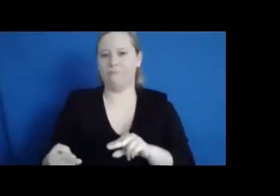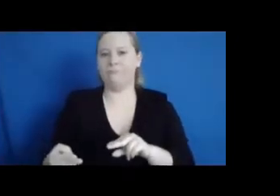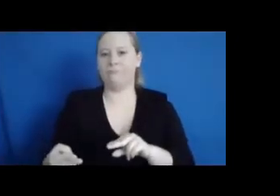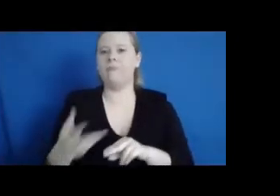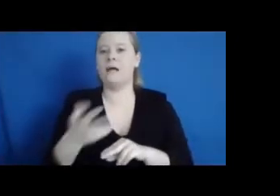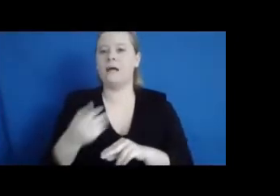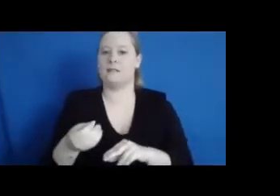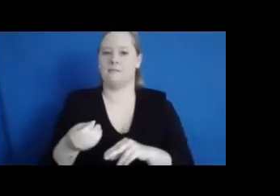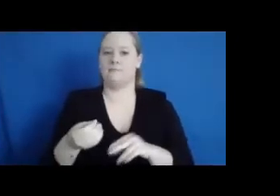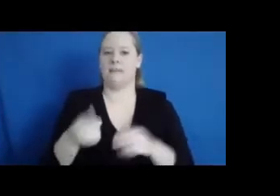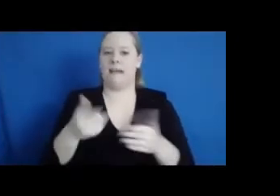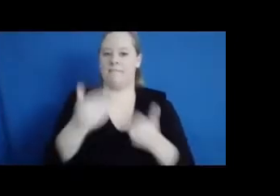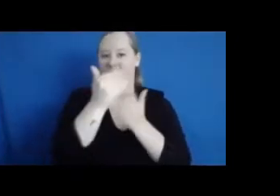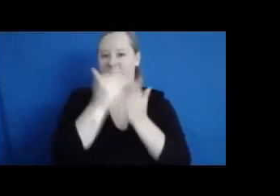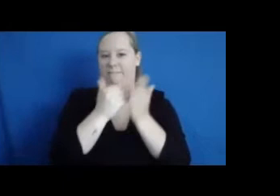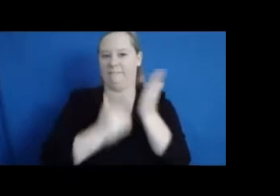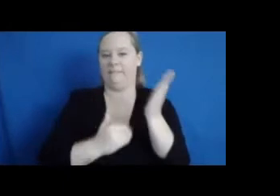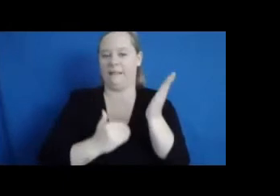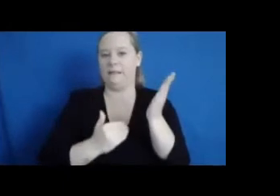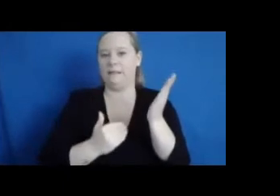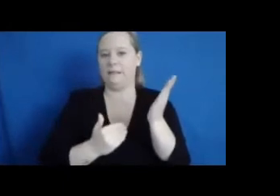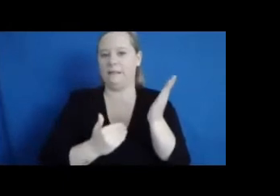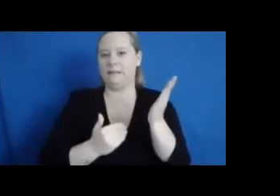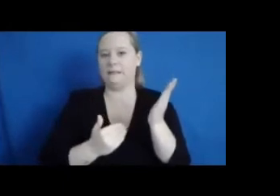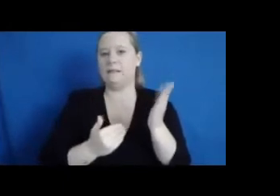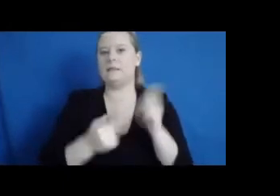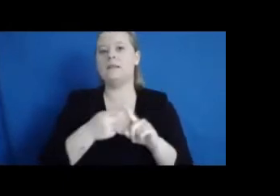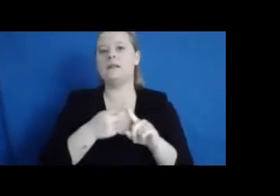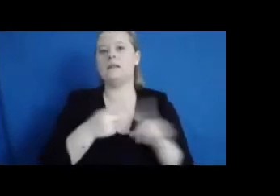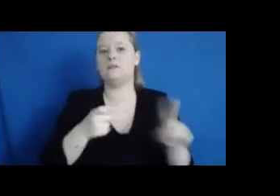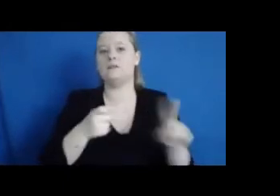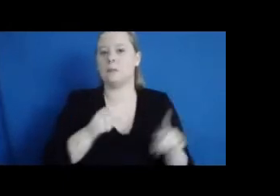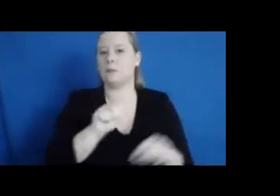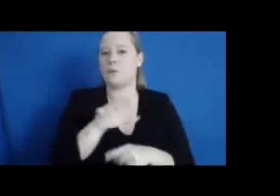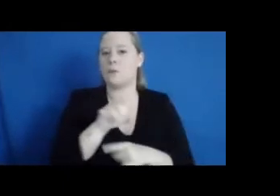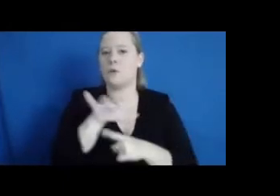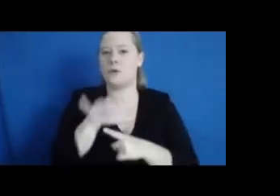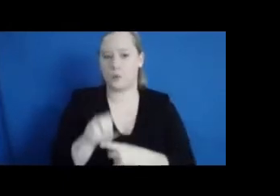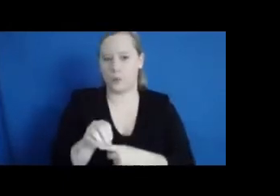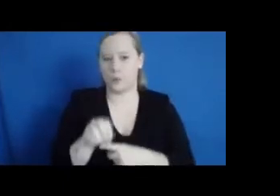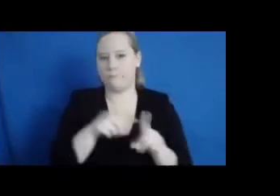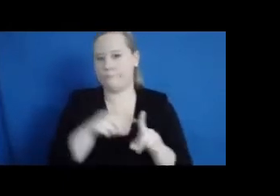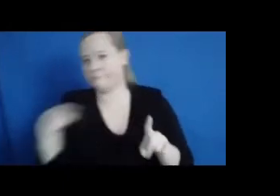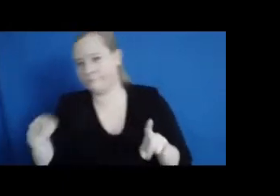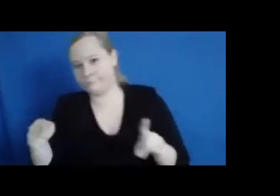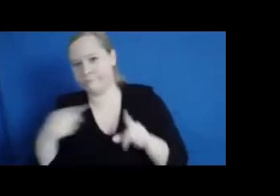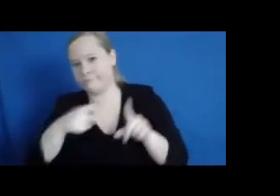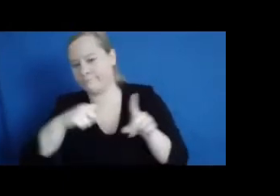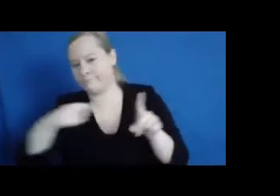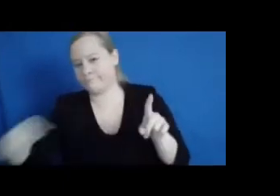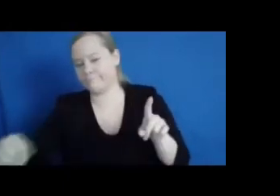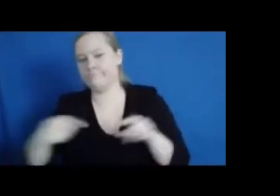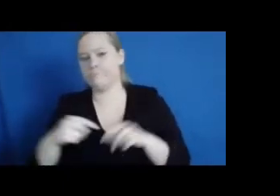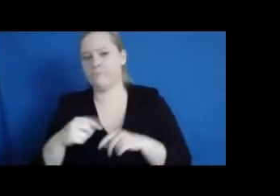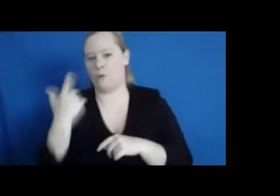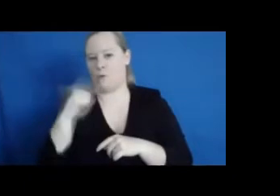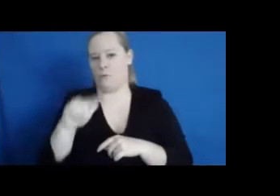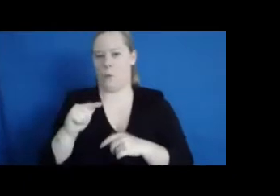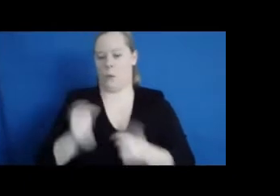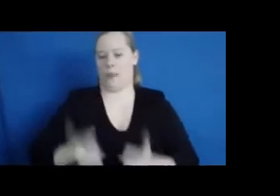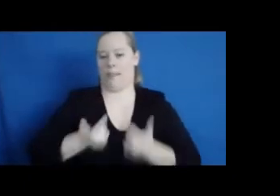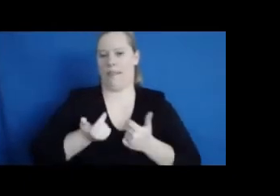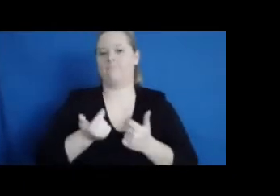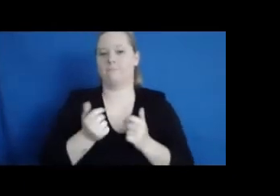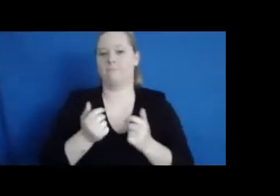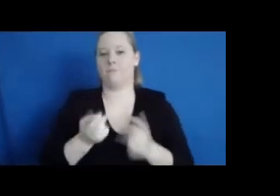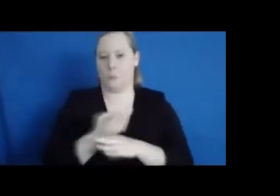of the Animas River from Estes Arroyo to the southern Ute boundary as impaired for aquatic life use. The Animas River